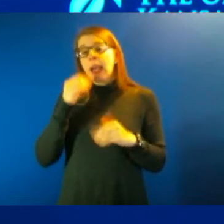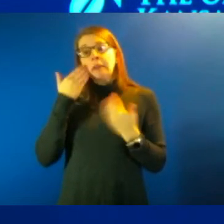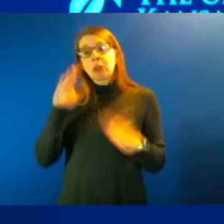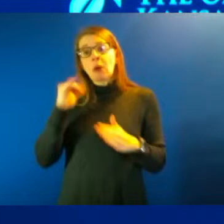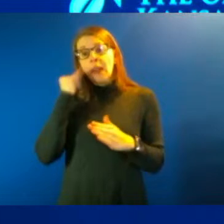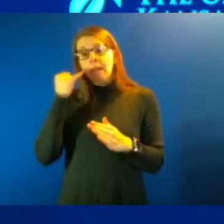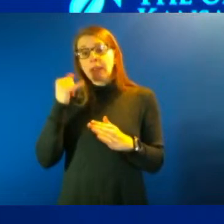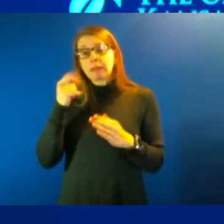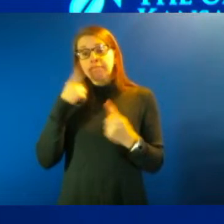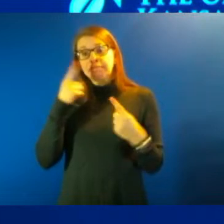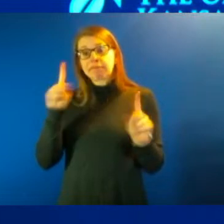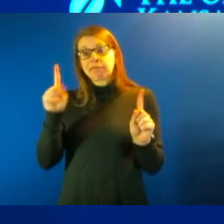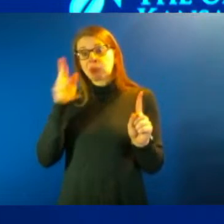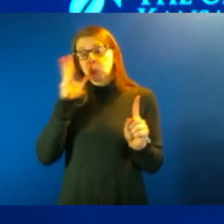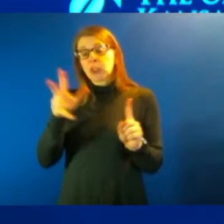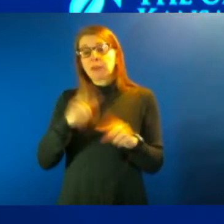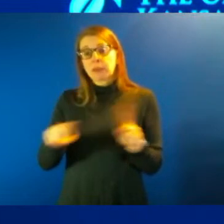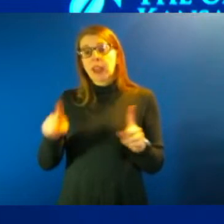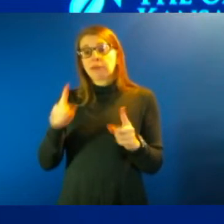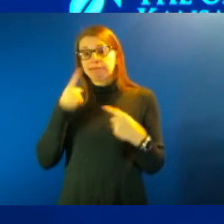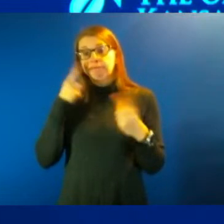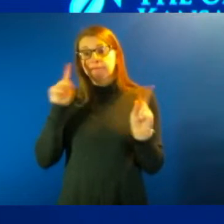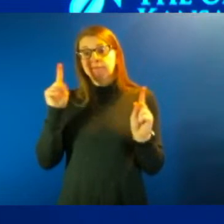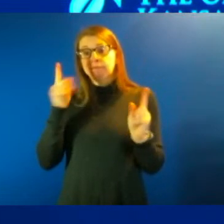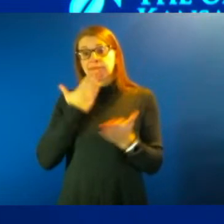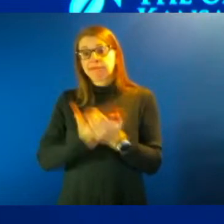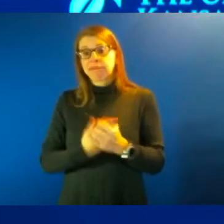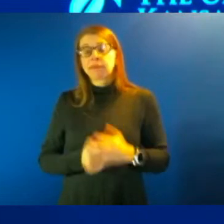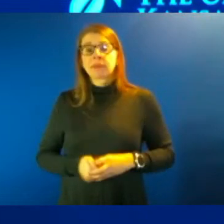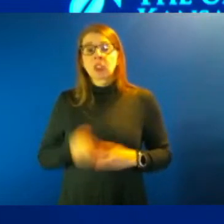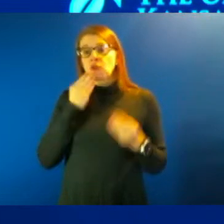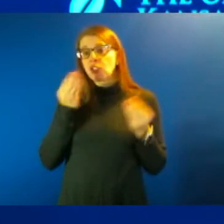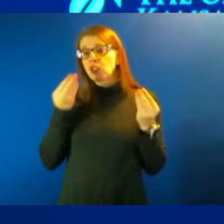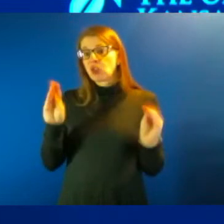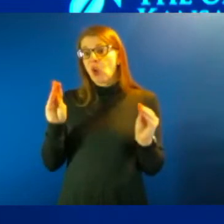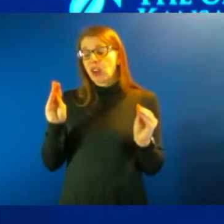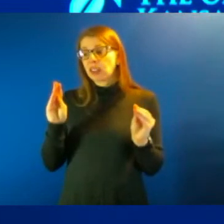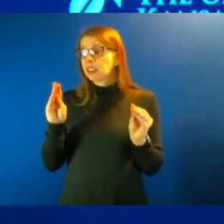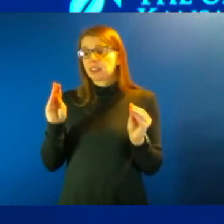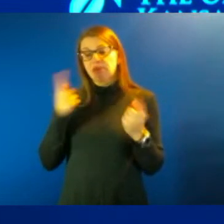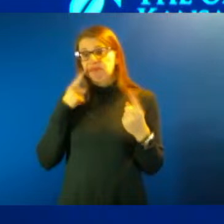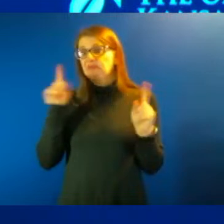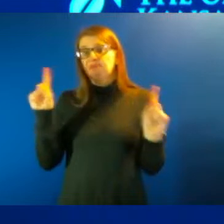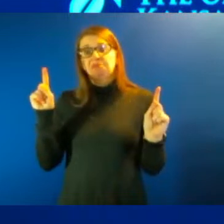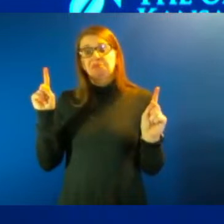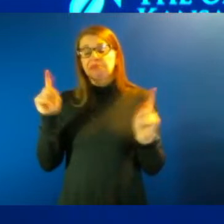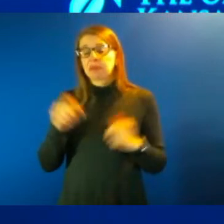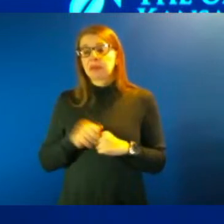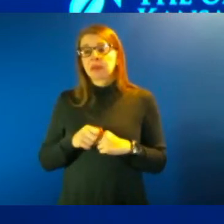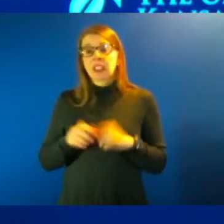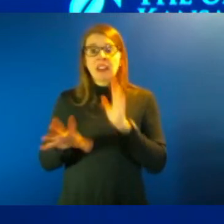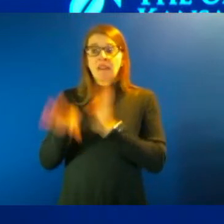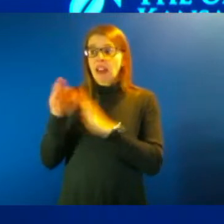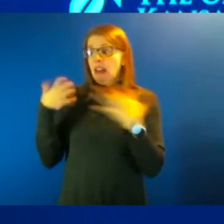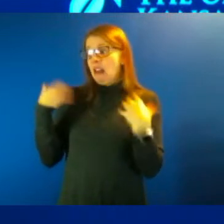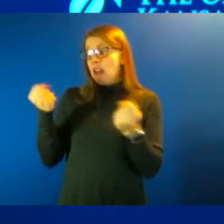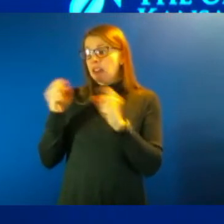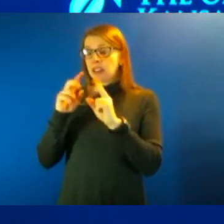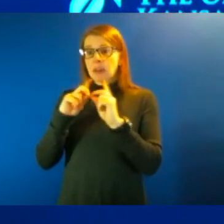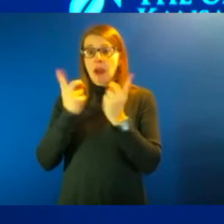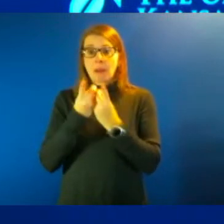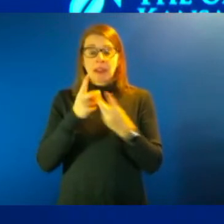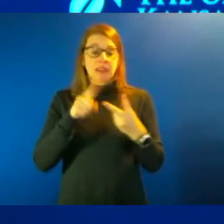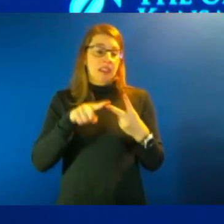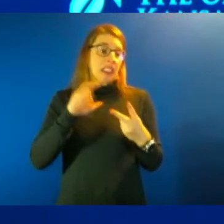actually really well in grocery stores, et cetera. So you can go to find one in your health department. You can go to CVS, Walgreens, or